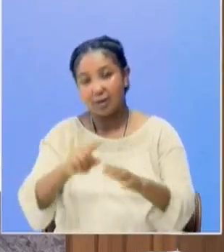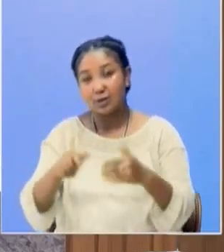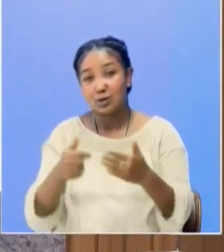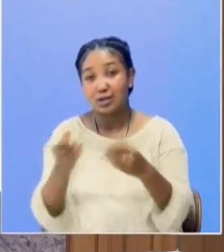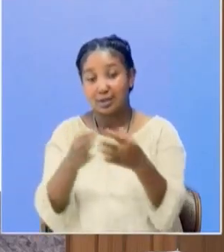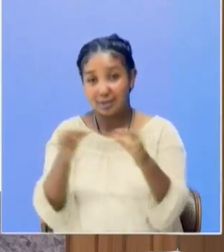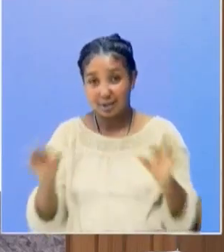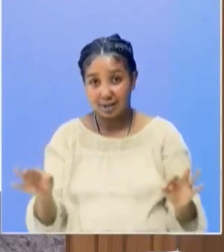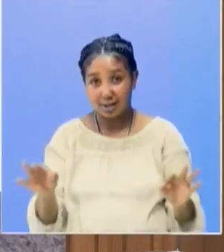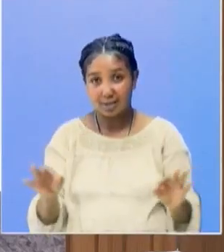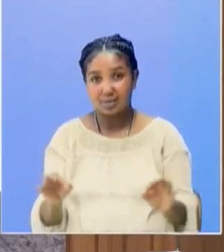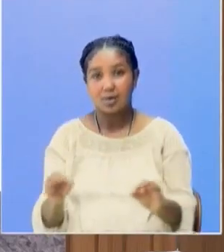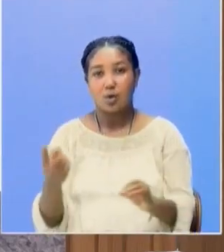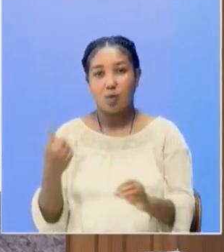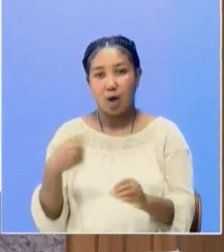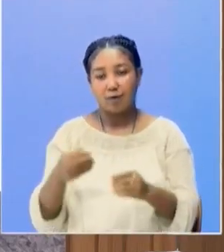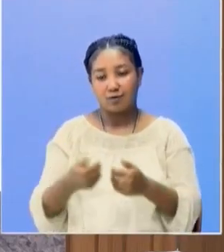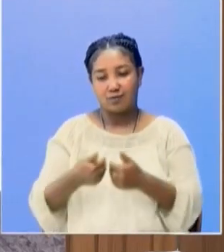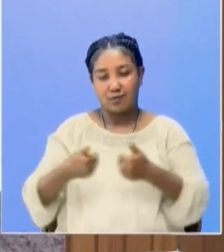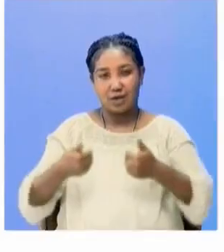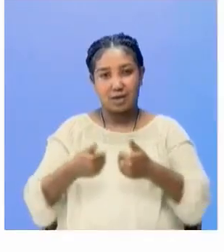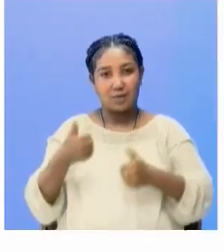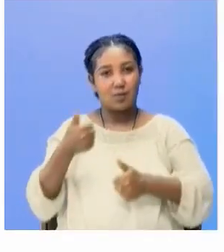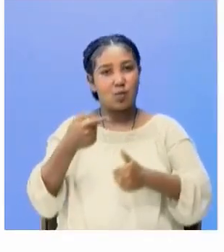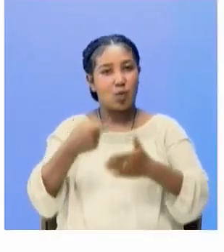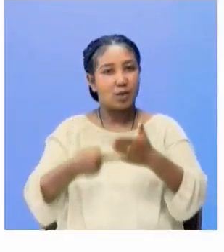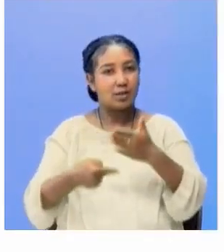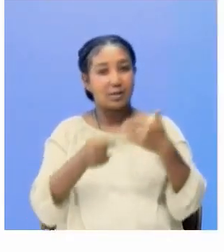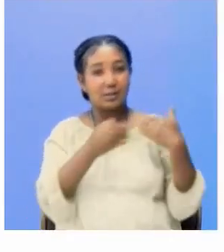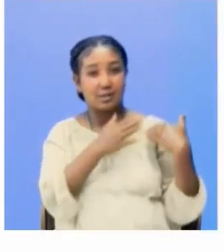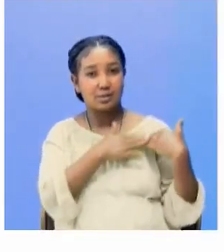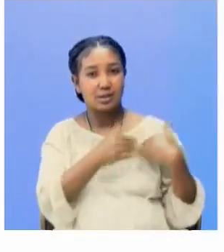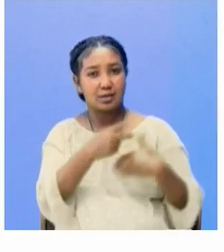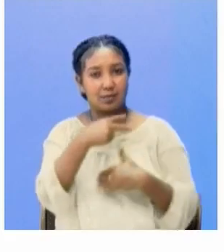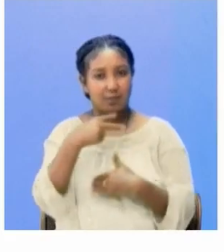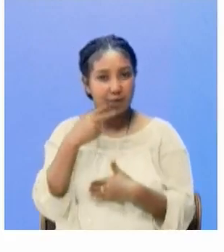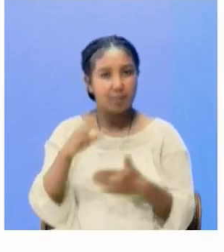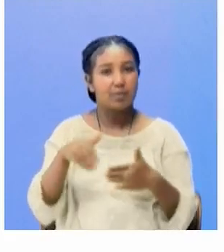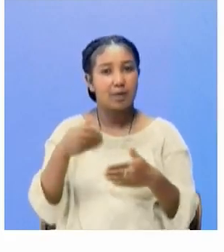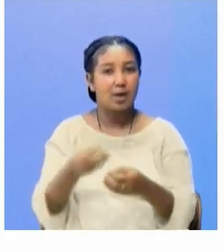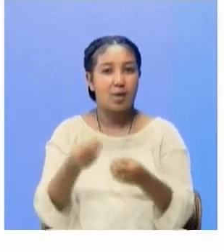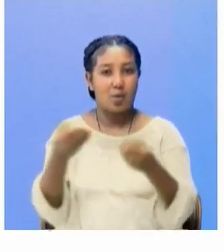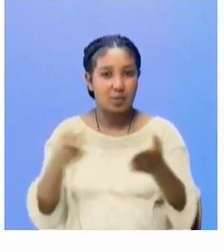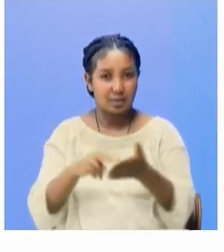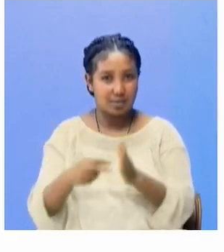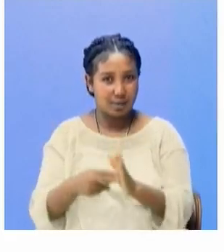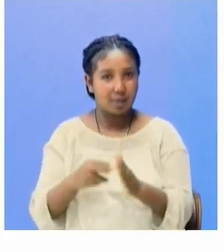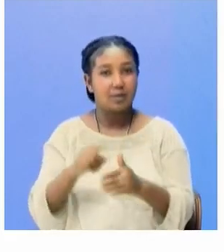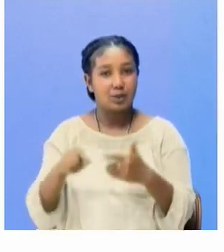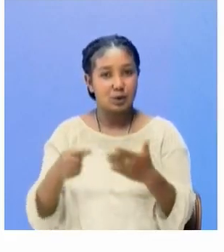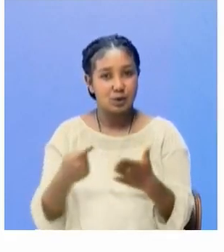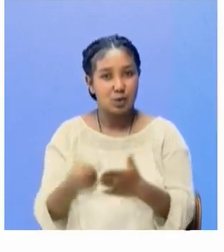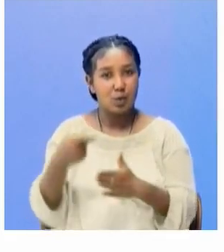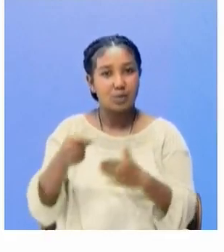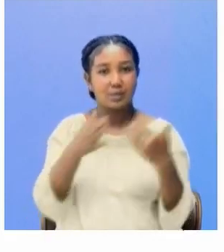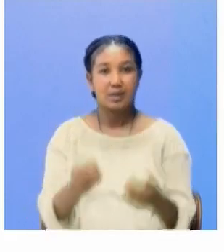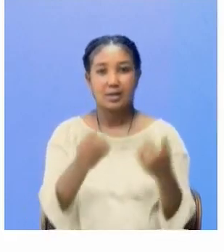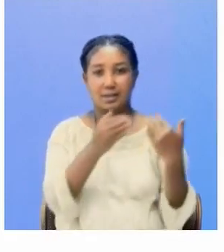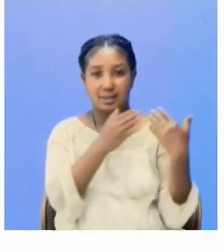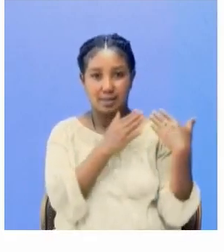this sentence, we have to identify what the subject, the verb, the object means. So, what subject